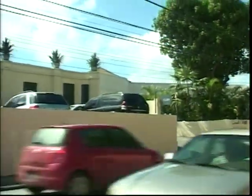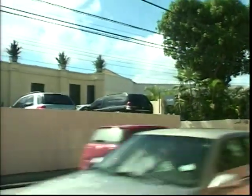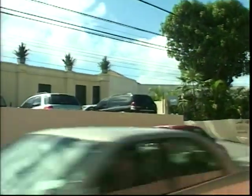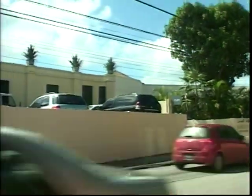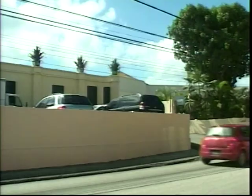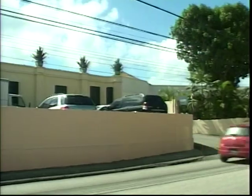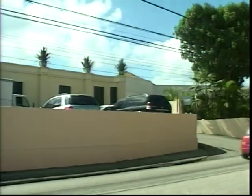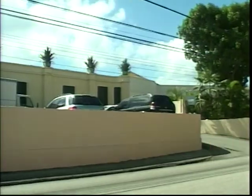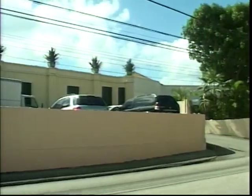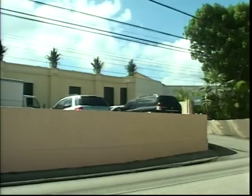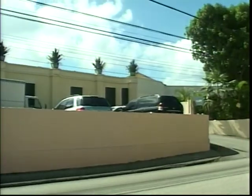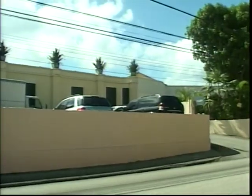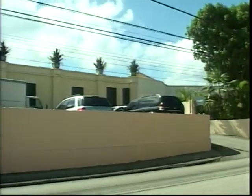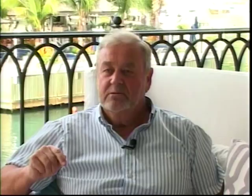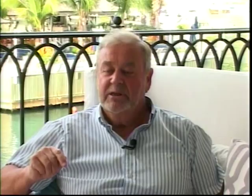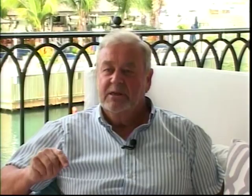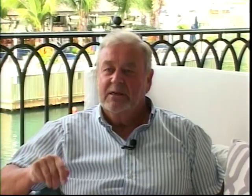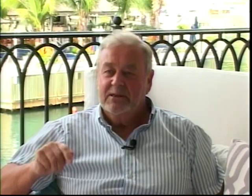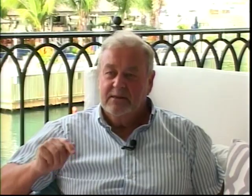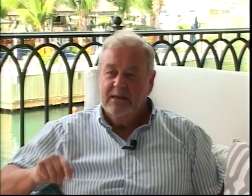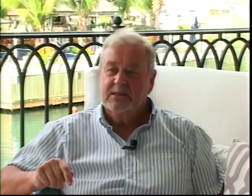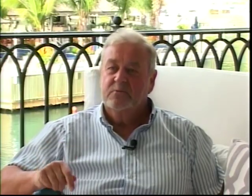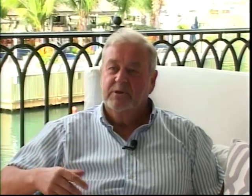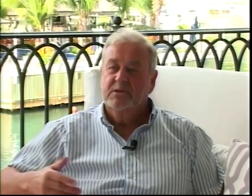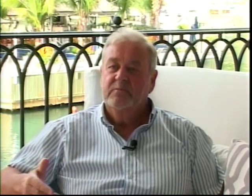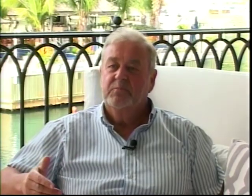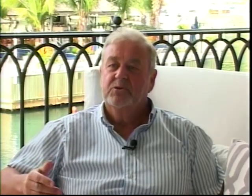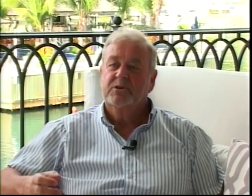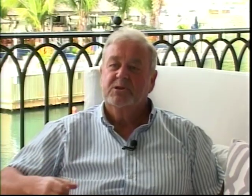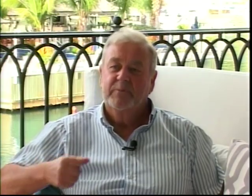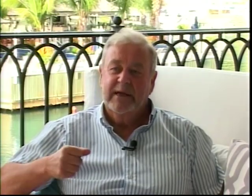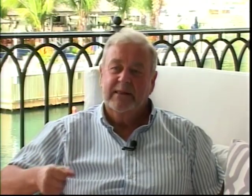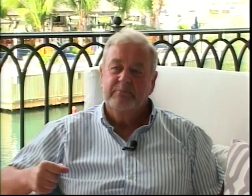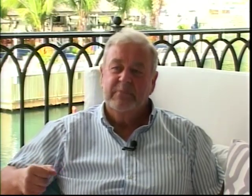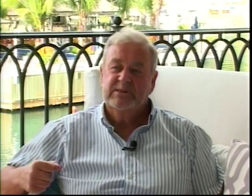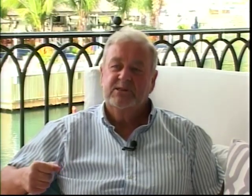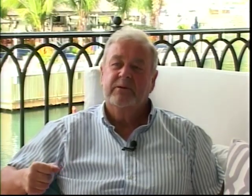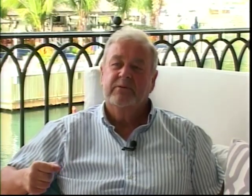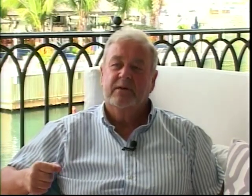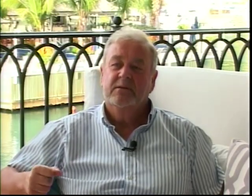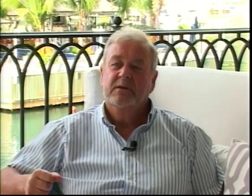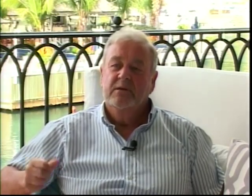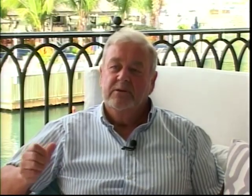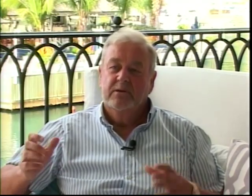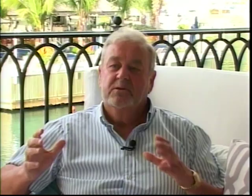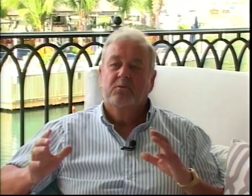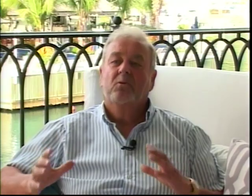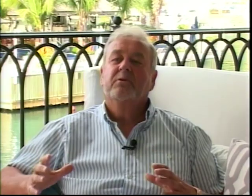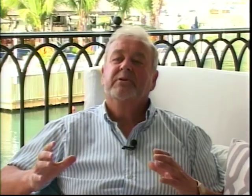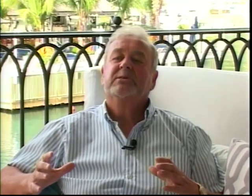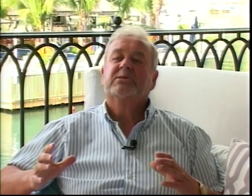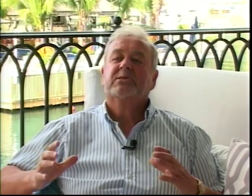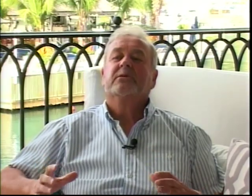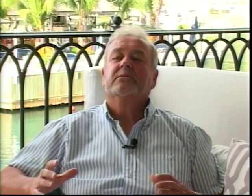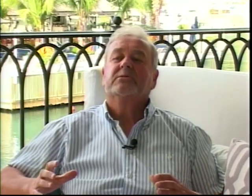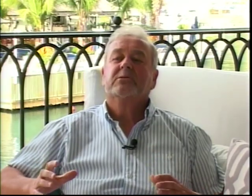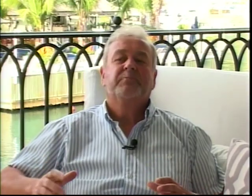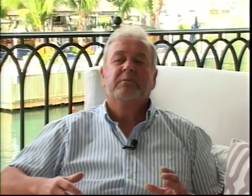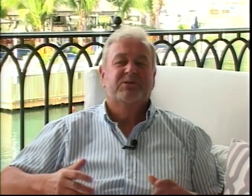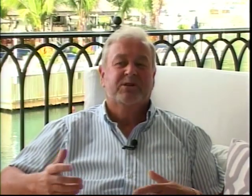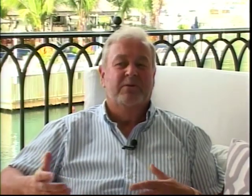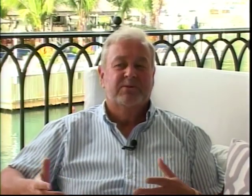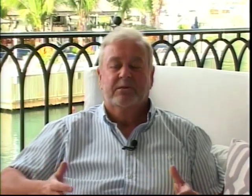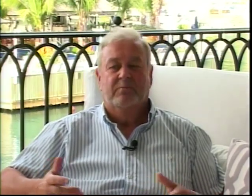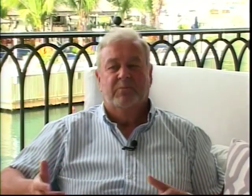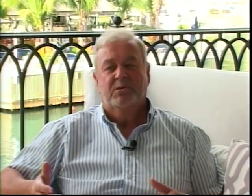like Barbados. Barbados is unique, and I think that's what it should be pushing. It should be getting that message out there. You can do all of these things. You know,